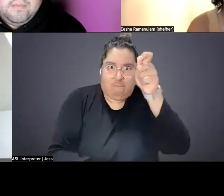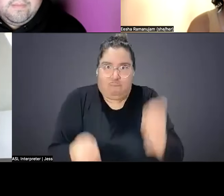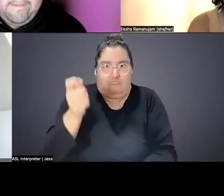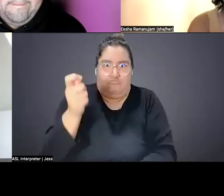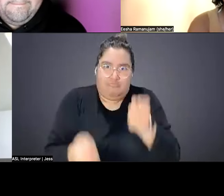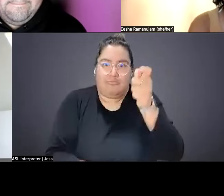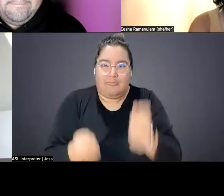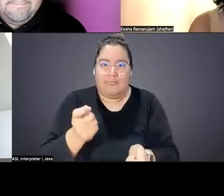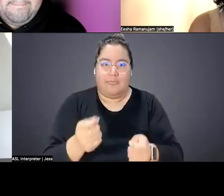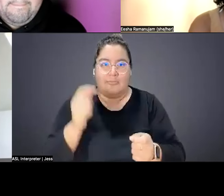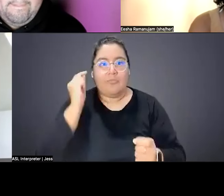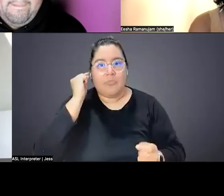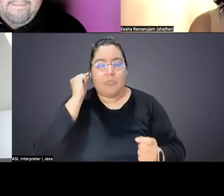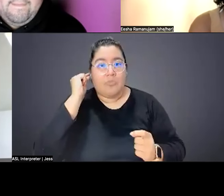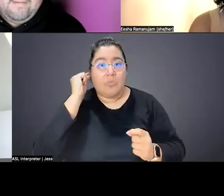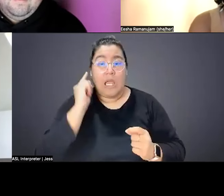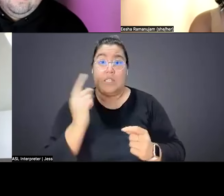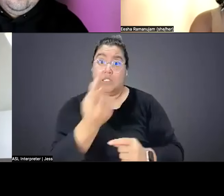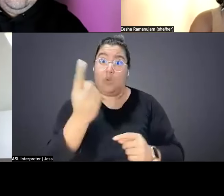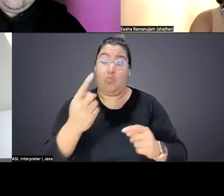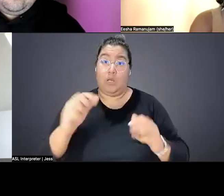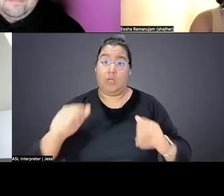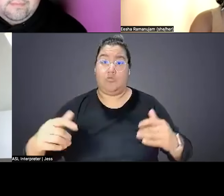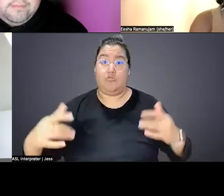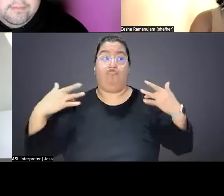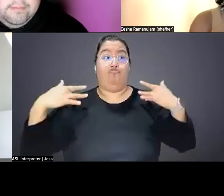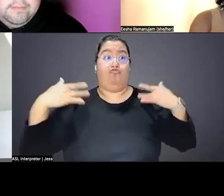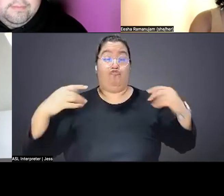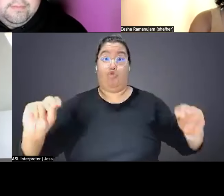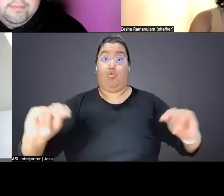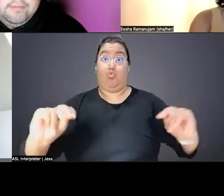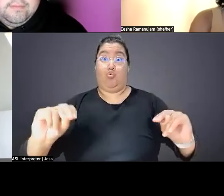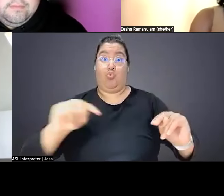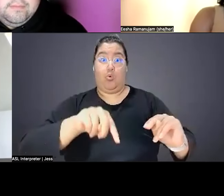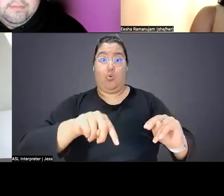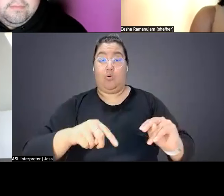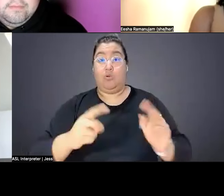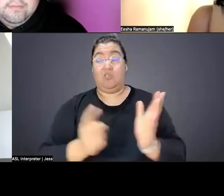know that objectivity just is not giving the accurate and transparent results.